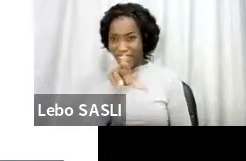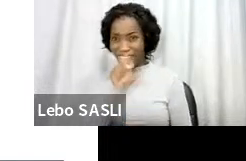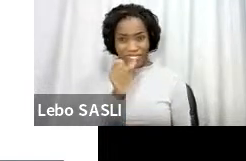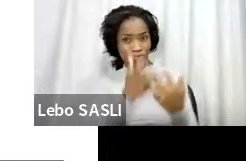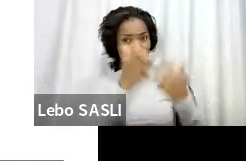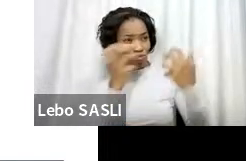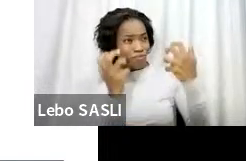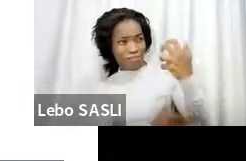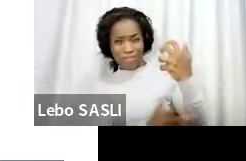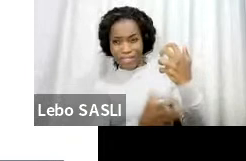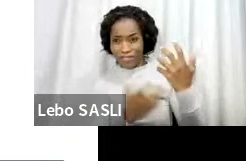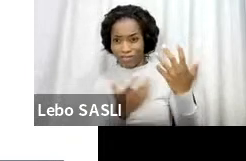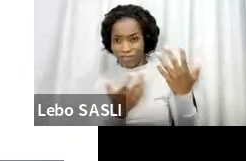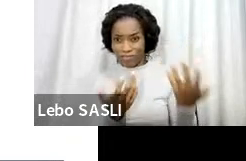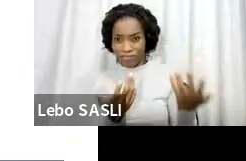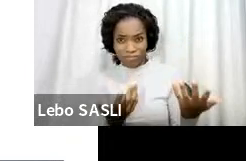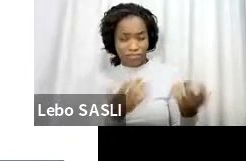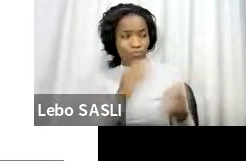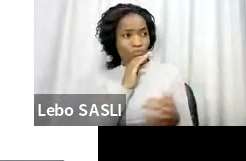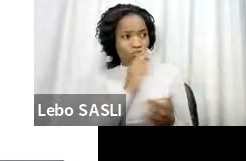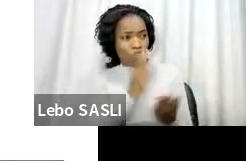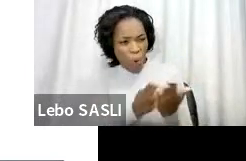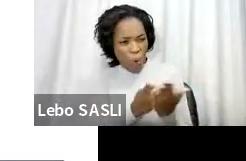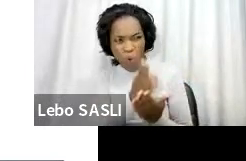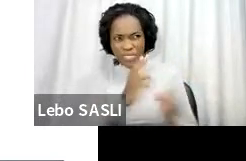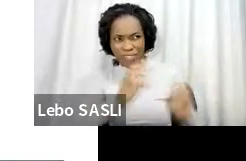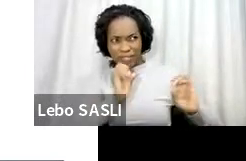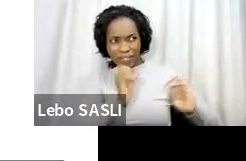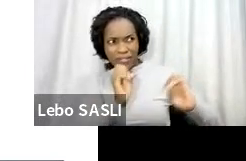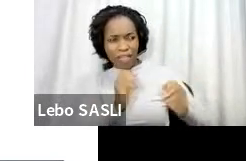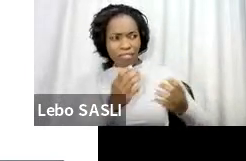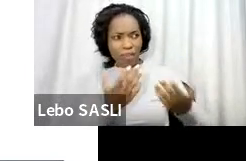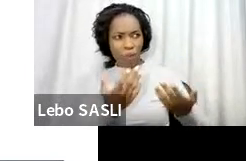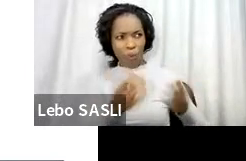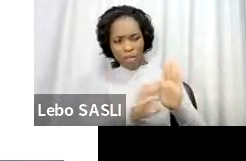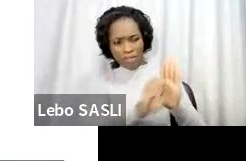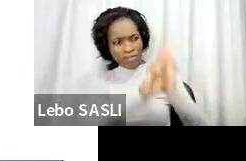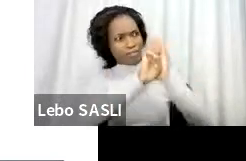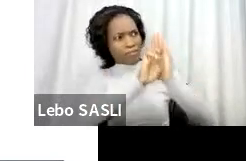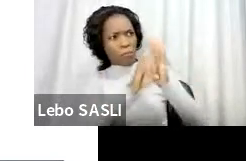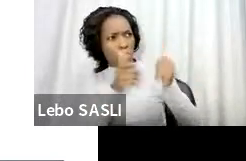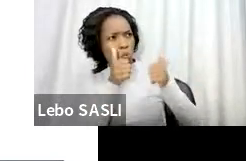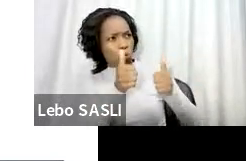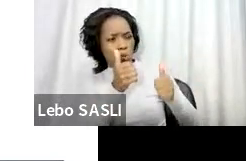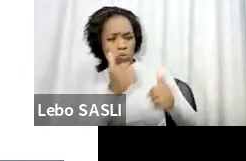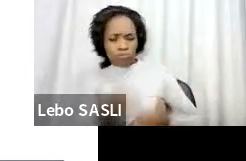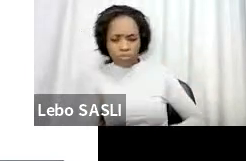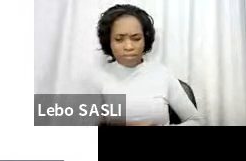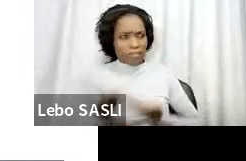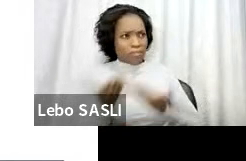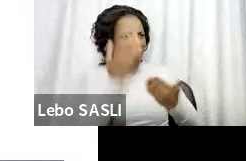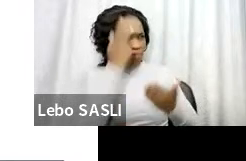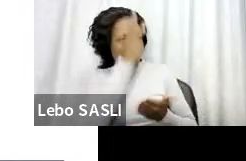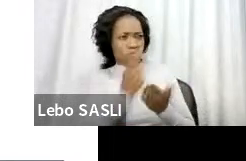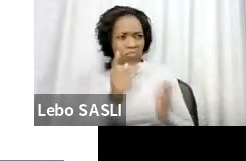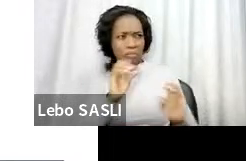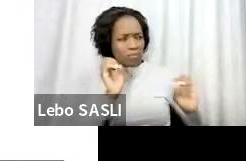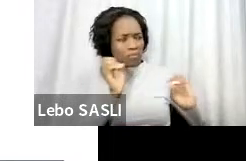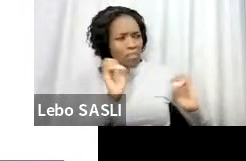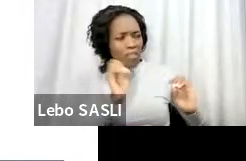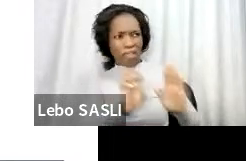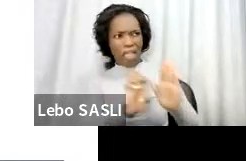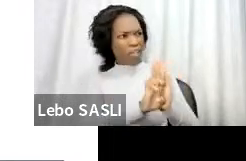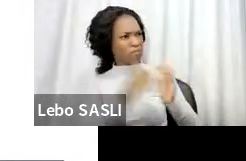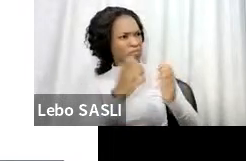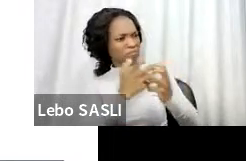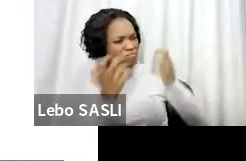of unquestionable integrity, being an exemplary public service, having professional and great ethics. If you find that